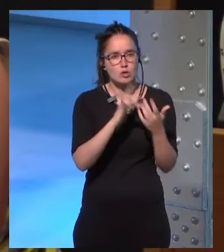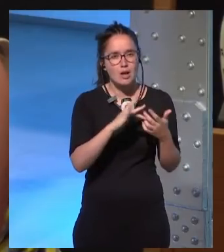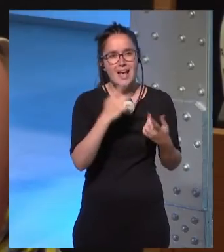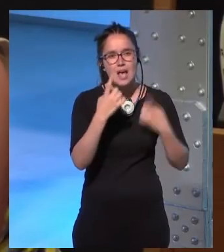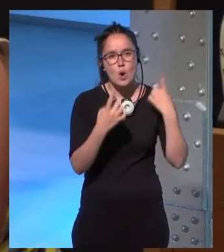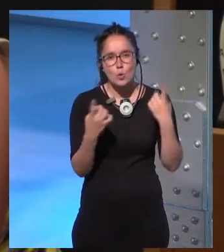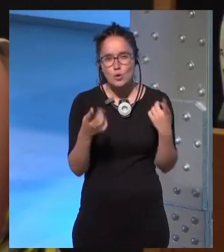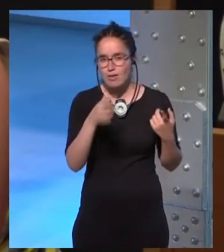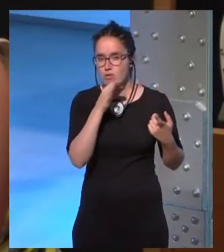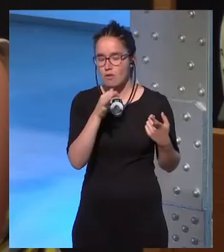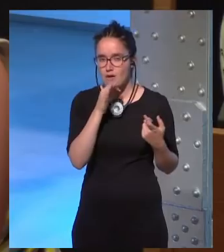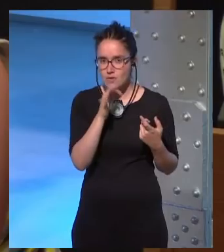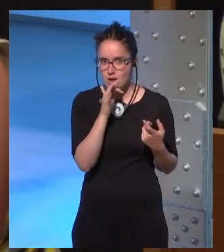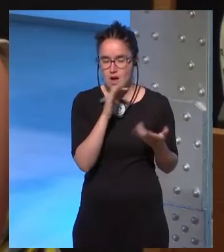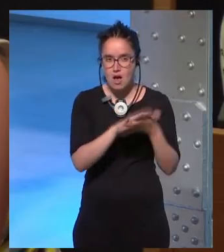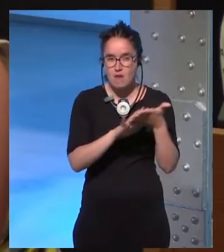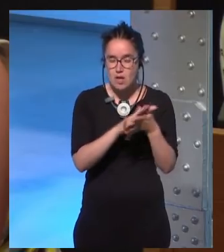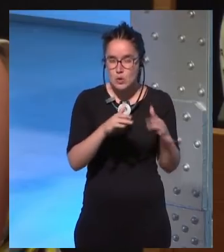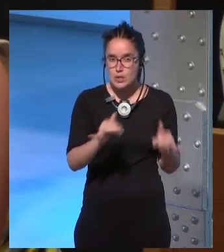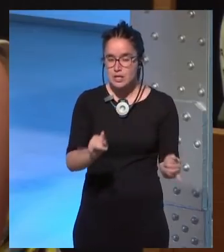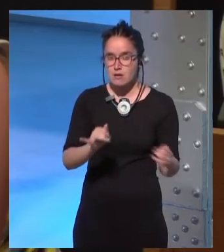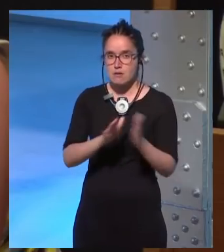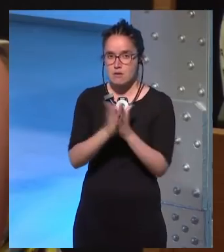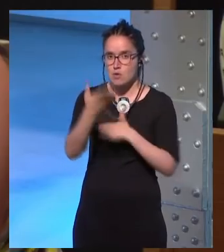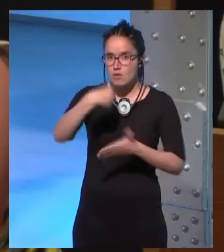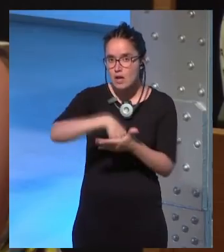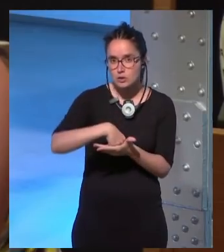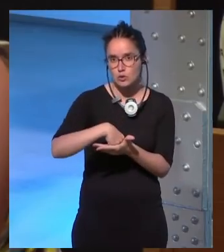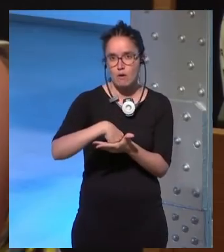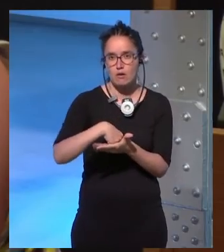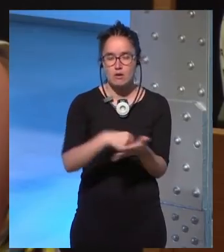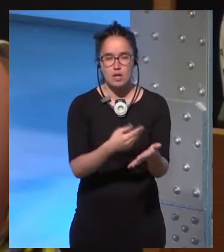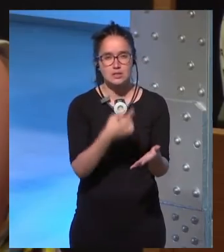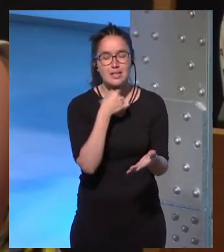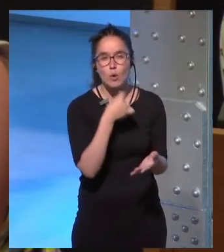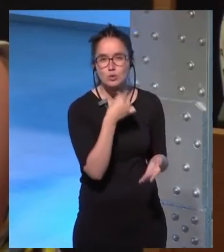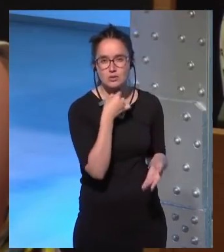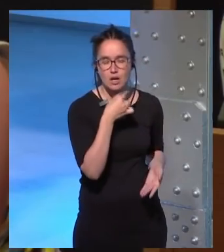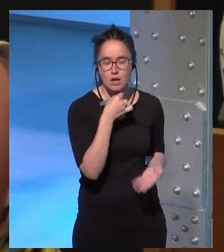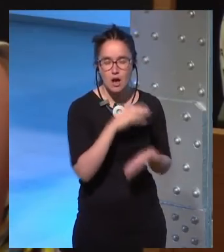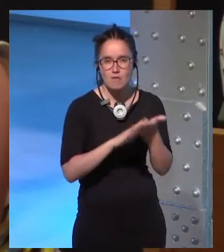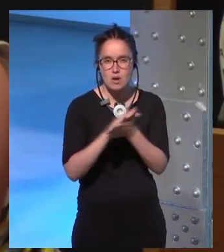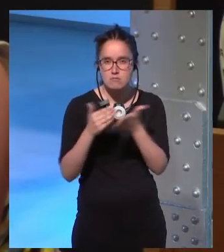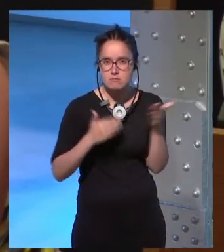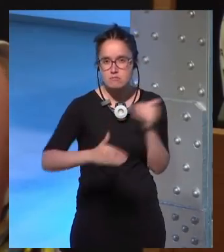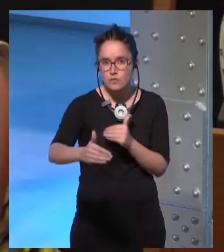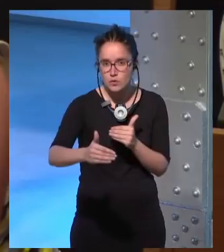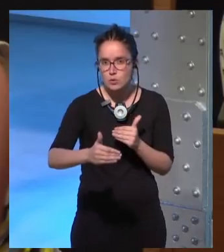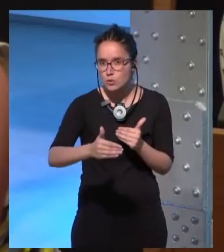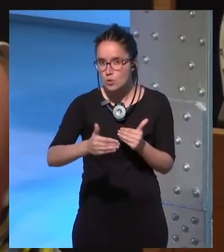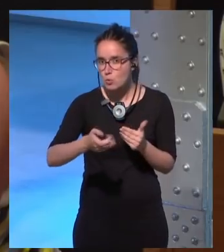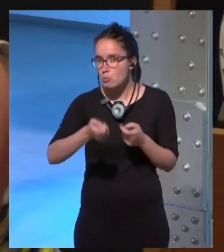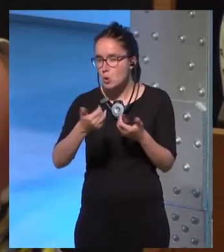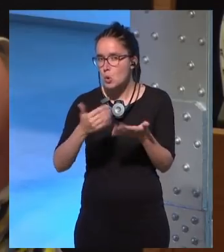it's a way of making us think about it. Is there any topic that you haven't faced yet in your novels and that you would like